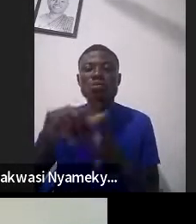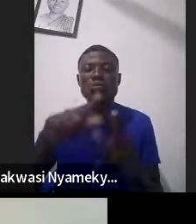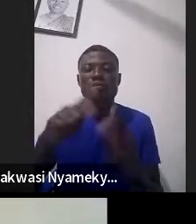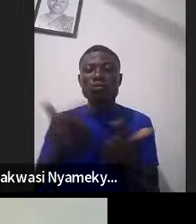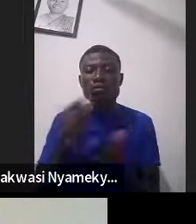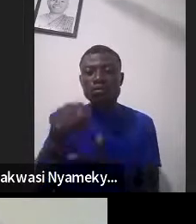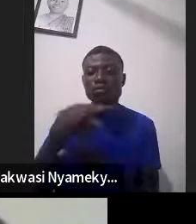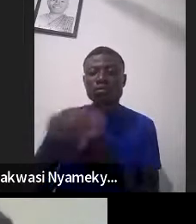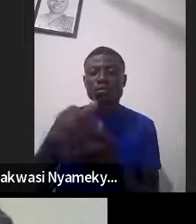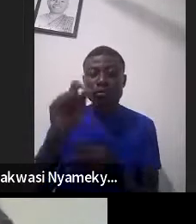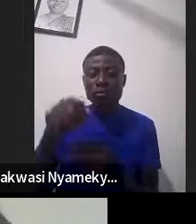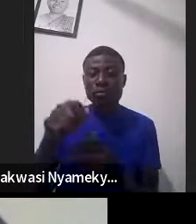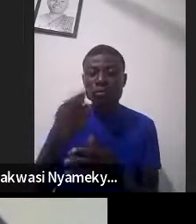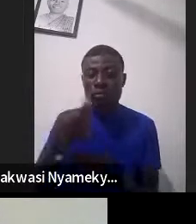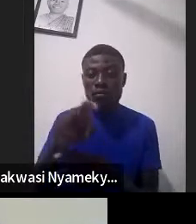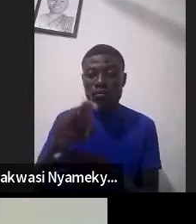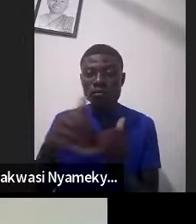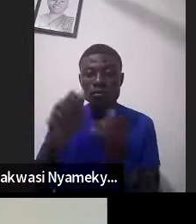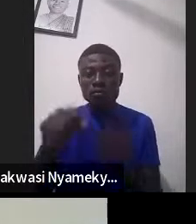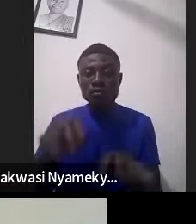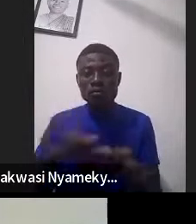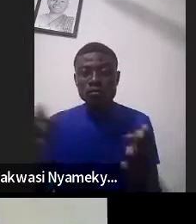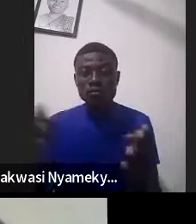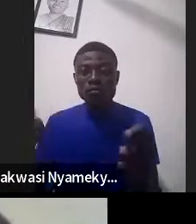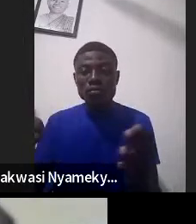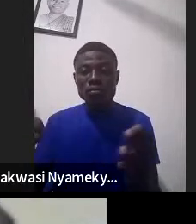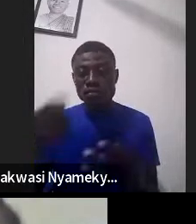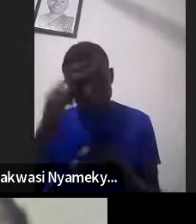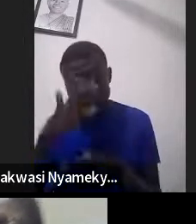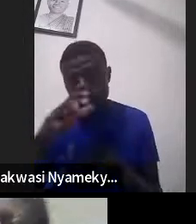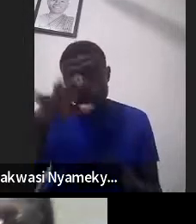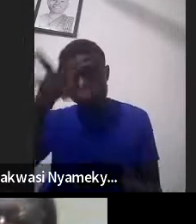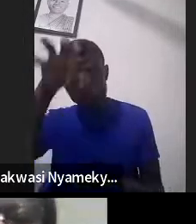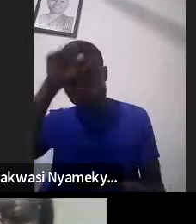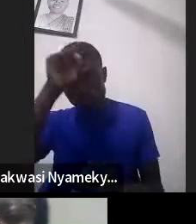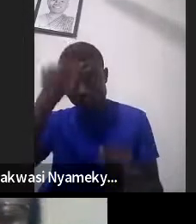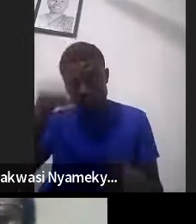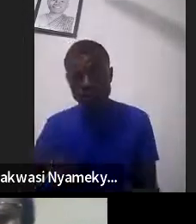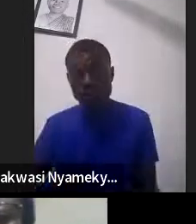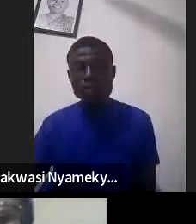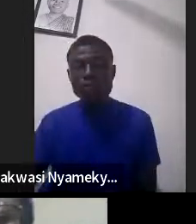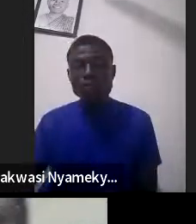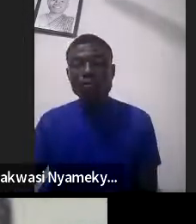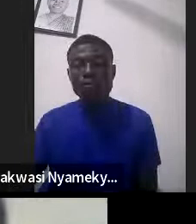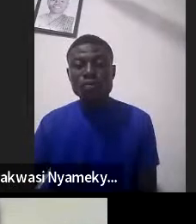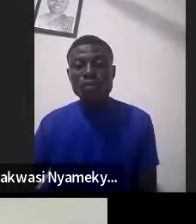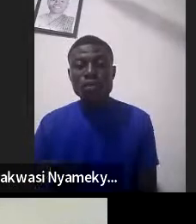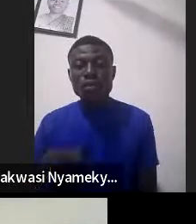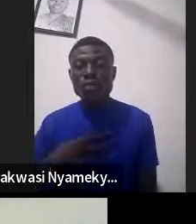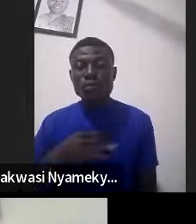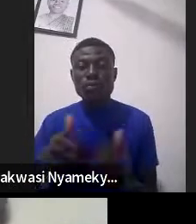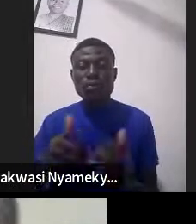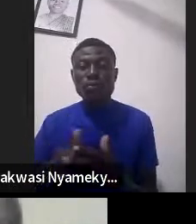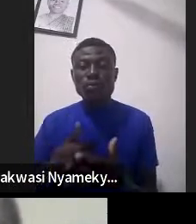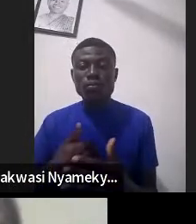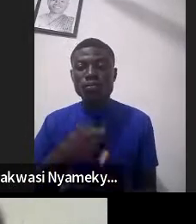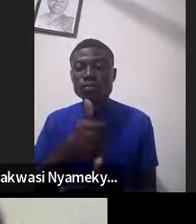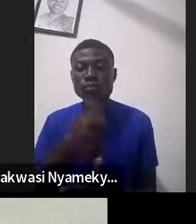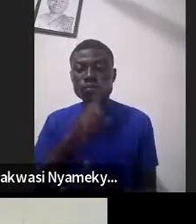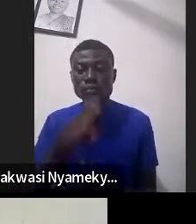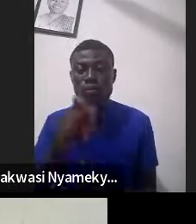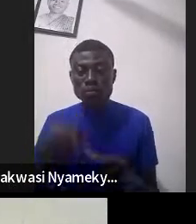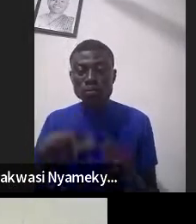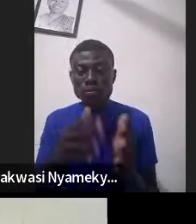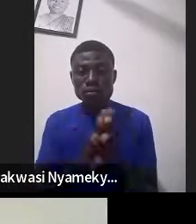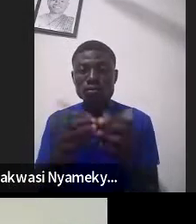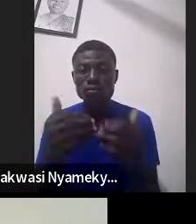You can all access that so for your consumption. But like I said, if anyone has any question at